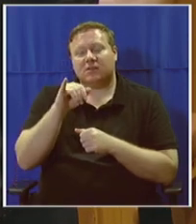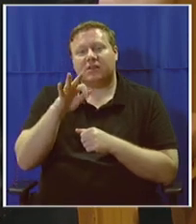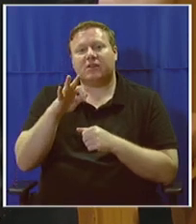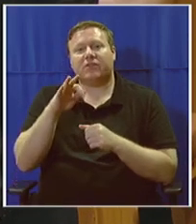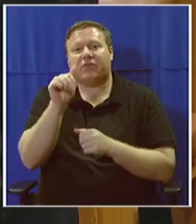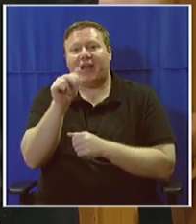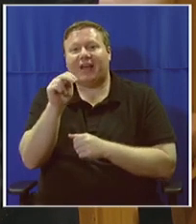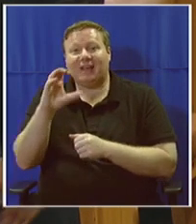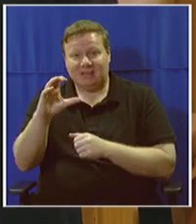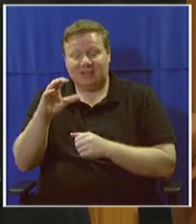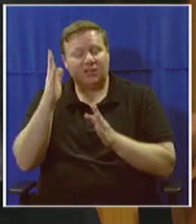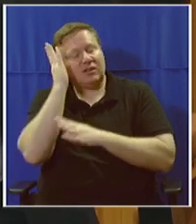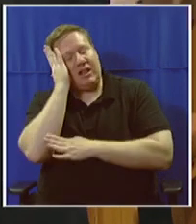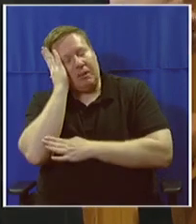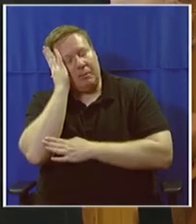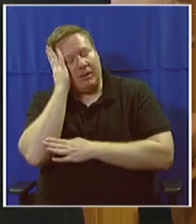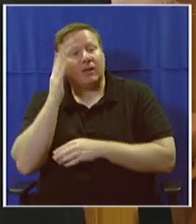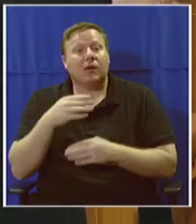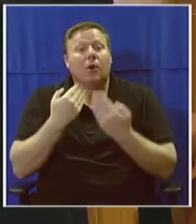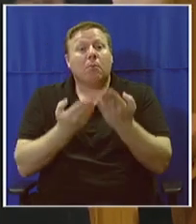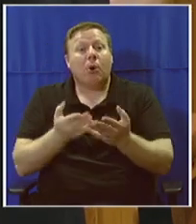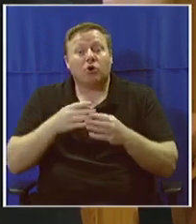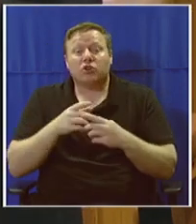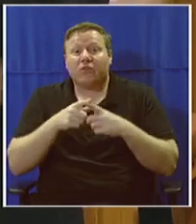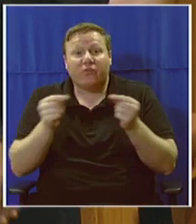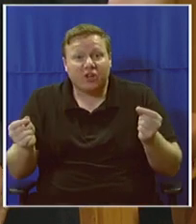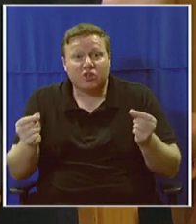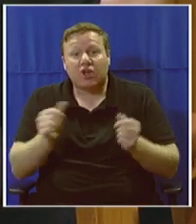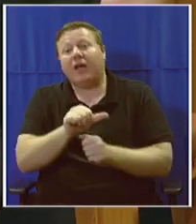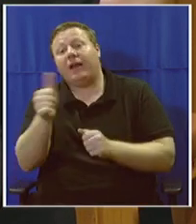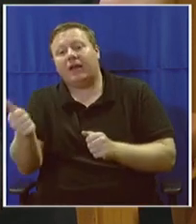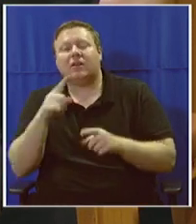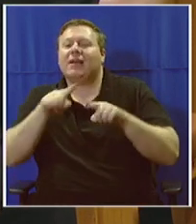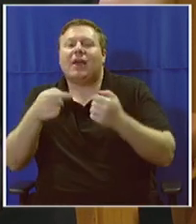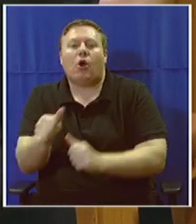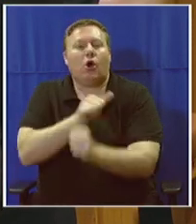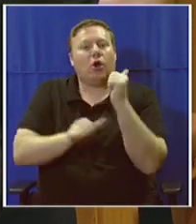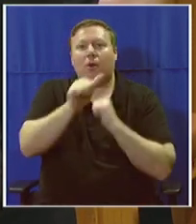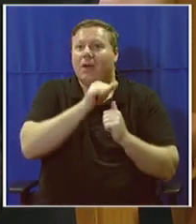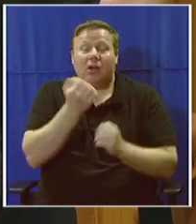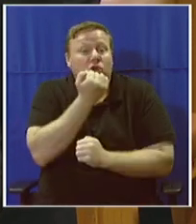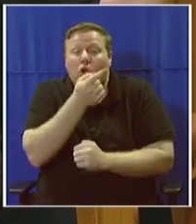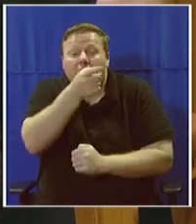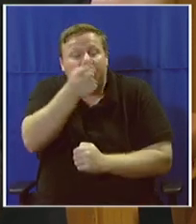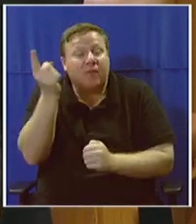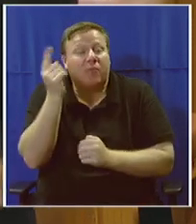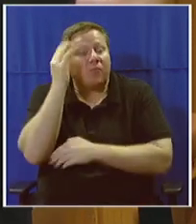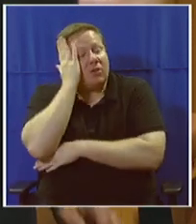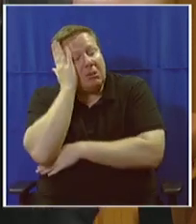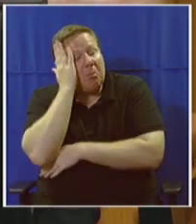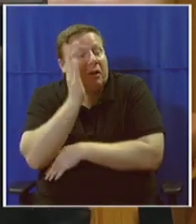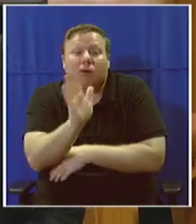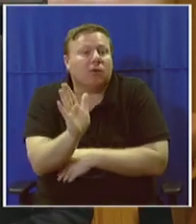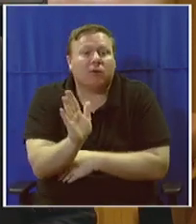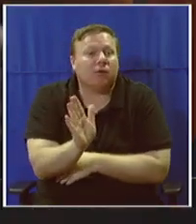was passed, and we are with another motion. We cannot reverse it. Sorry for them for sleeping.